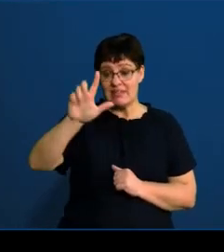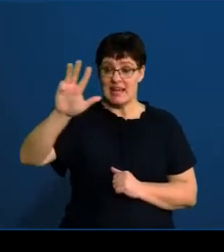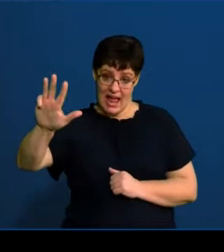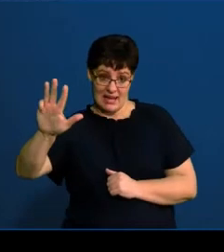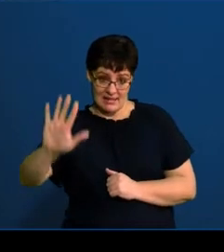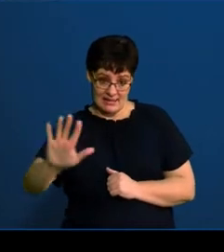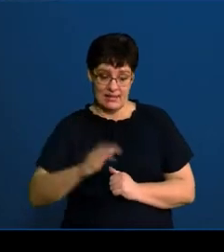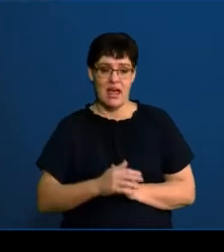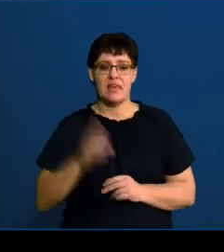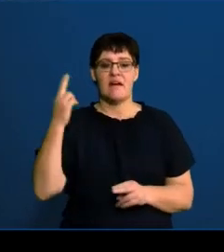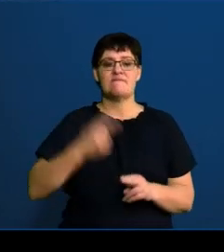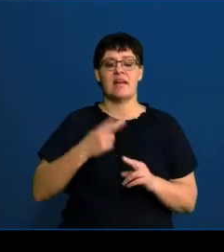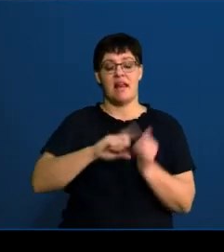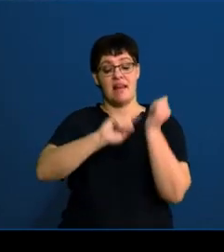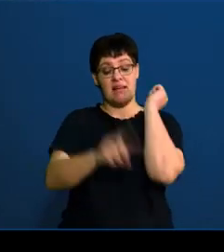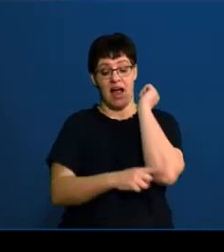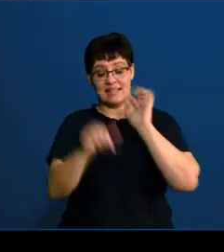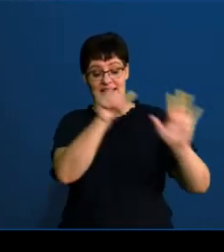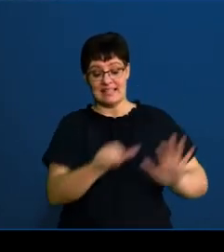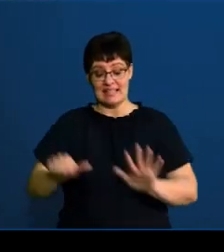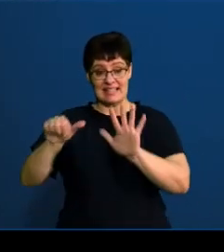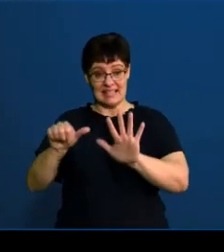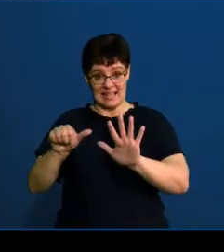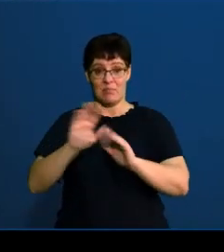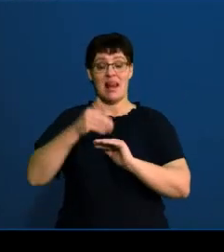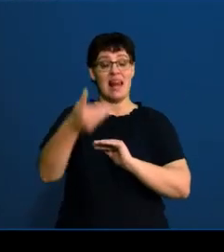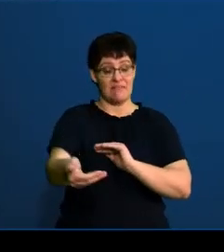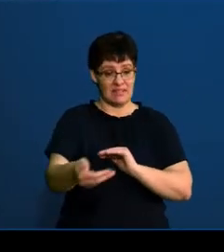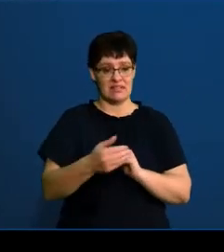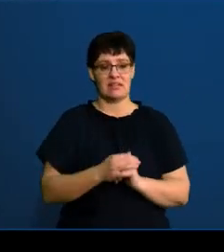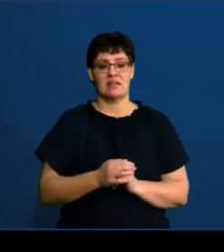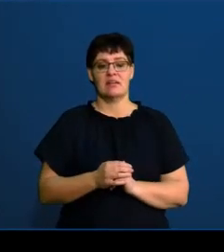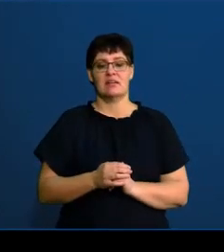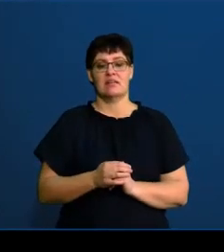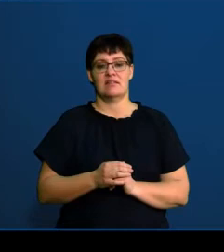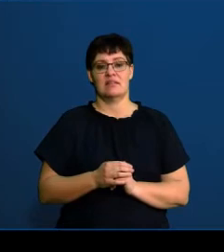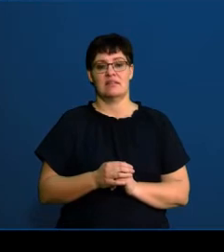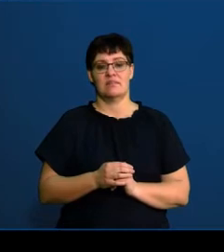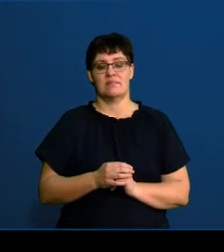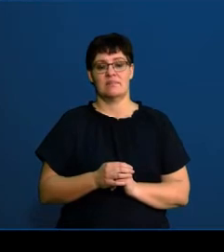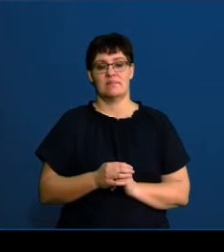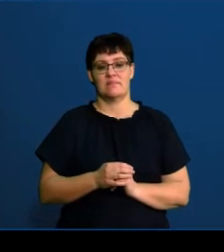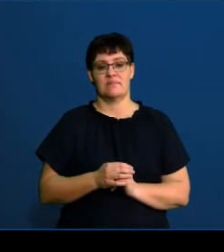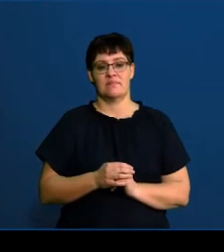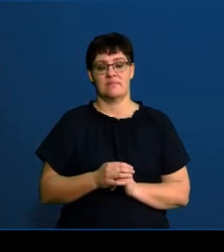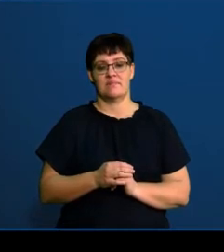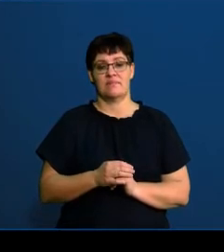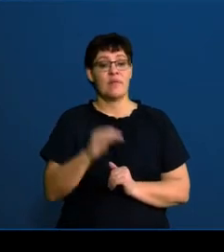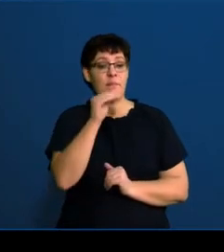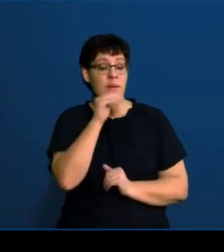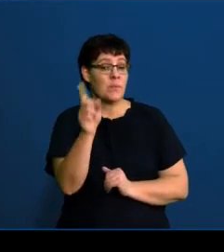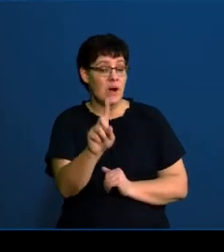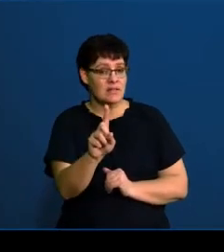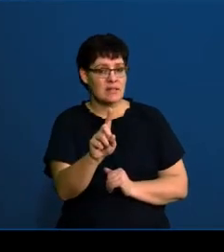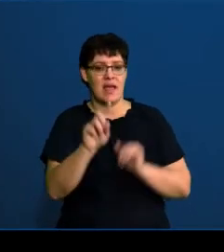And finally, my last 6 kilolitres, because that's what I have left, 6 kilolitres is going to be